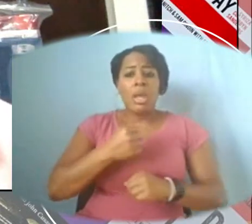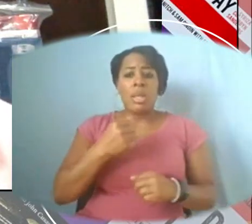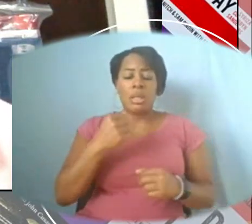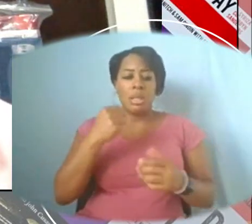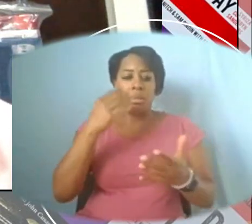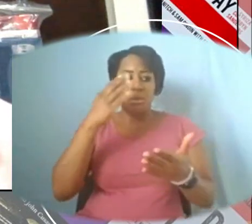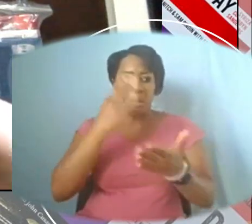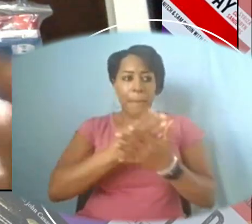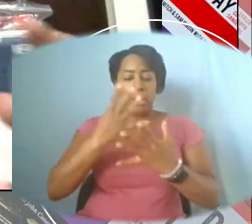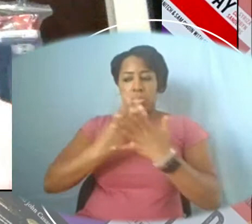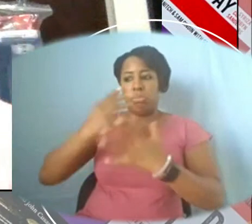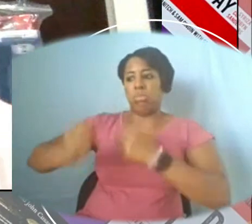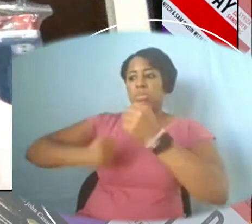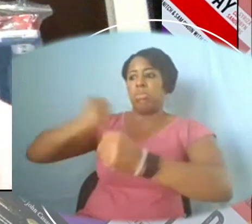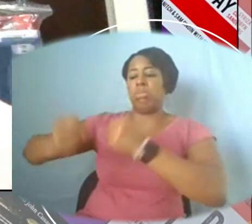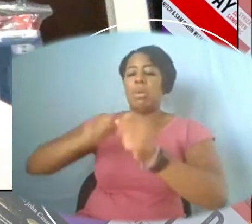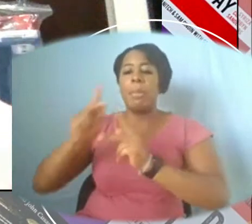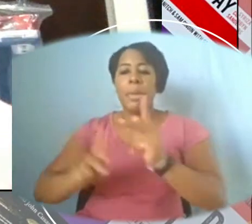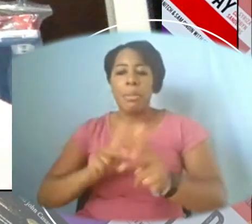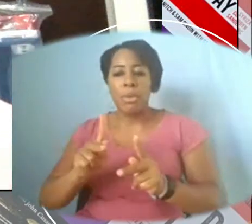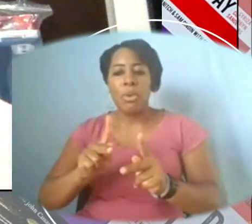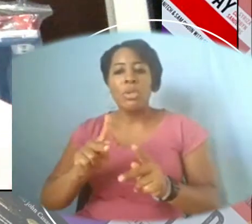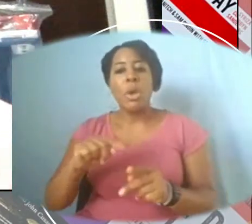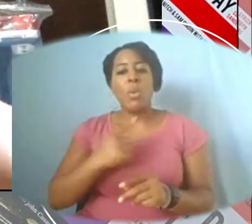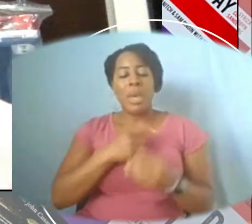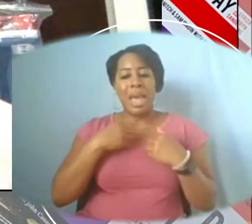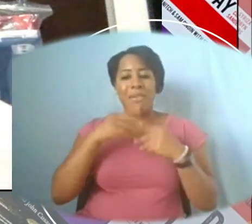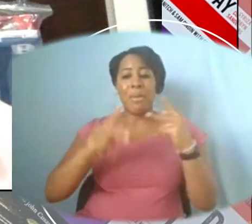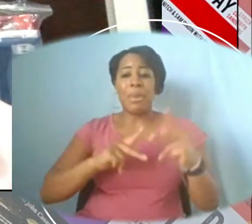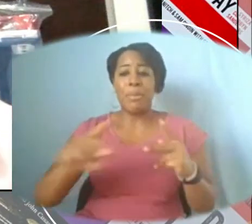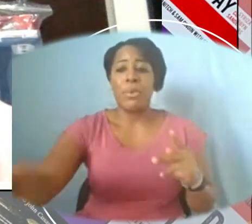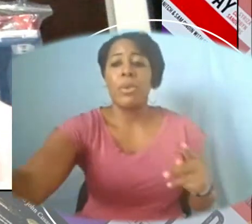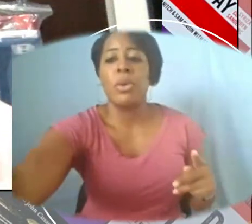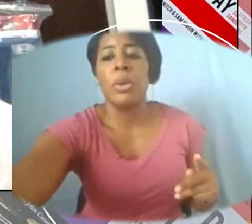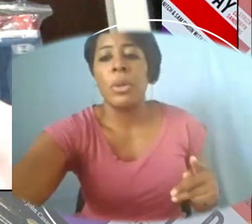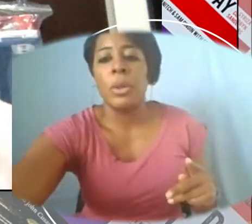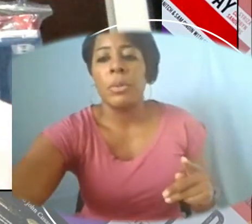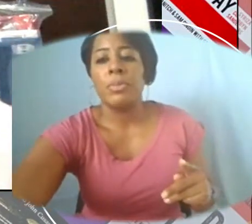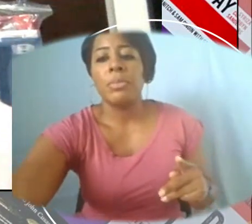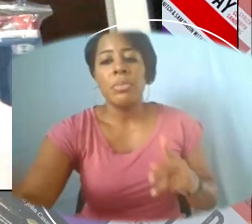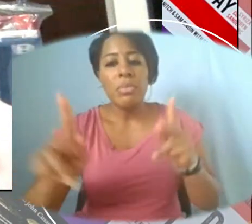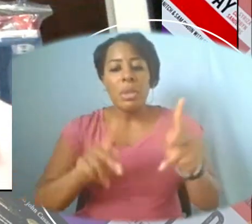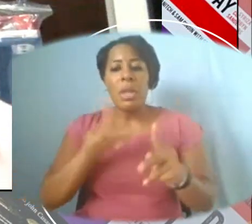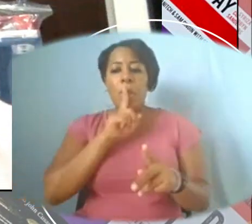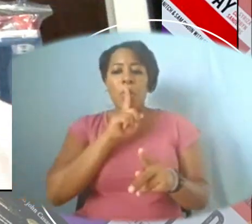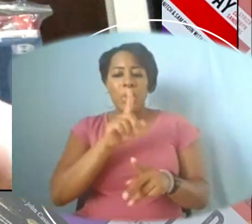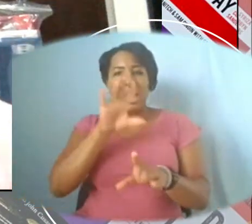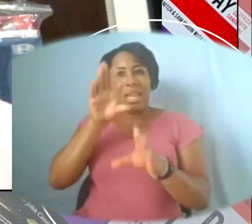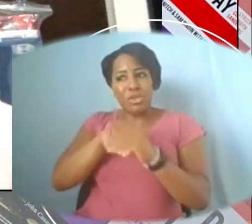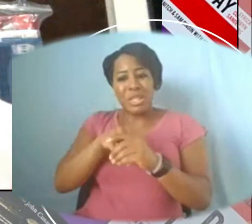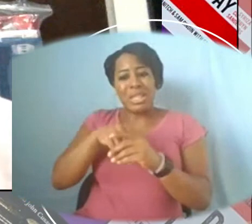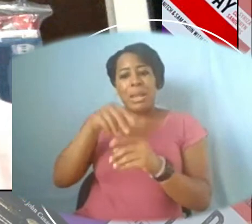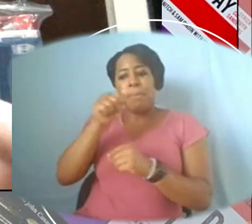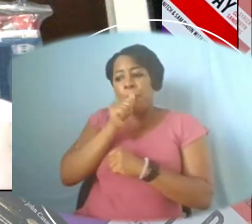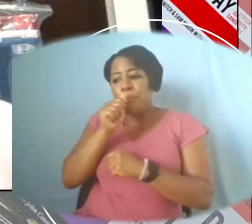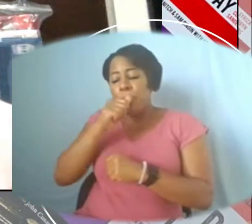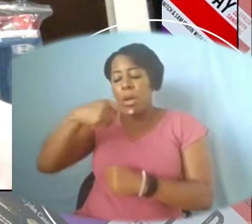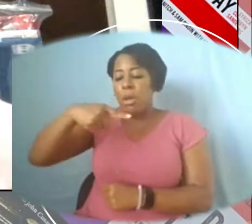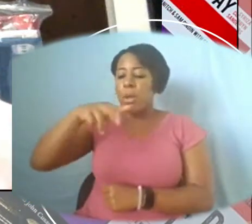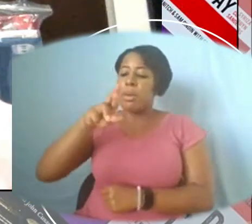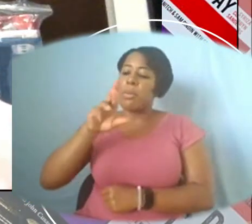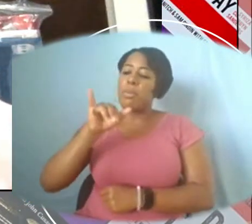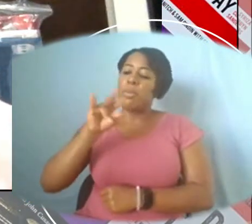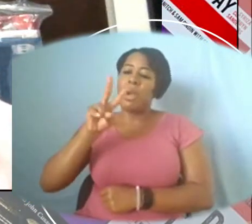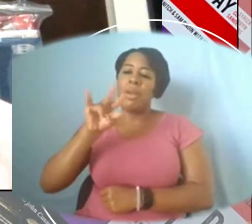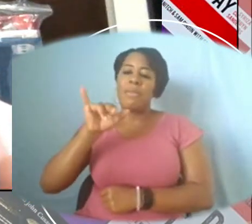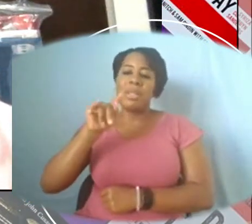of neoliberal elected officials, folks who are really interested in privatization and capital and not people